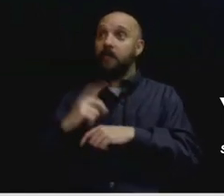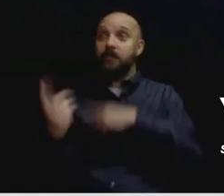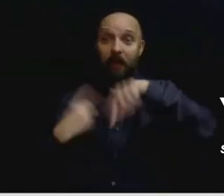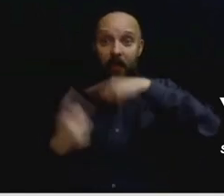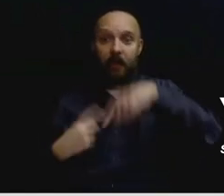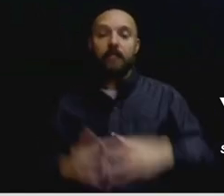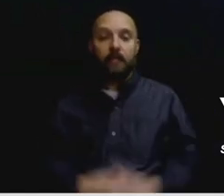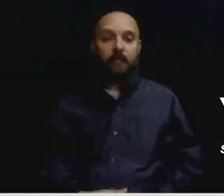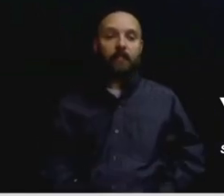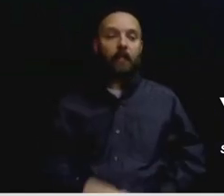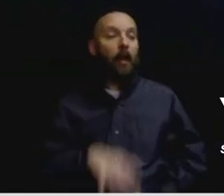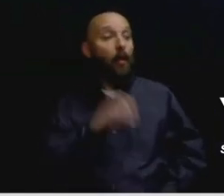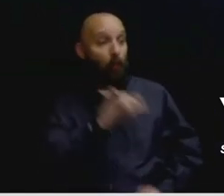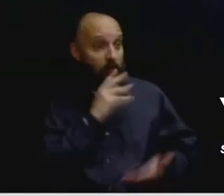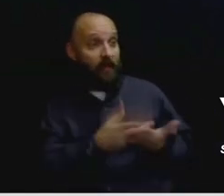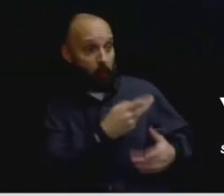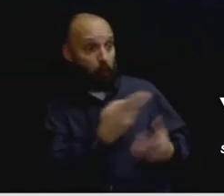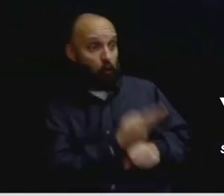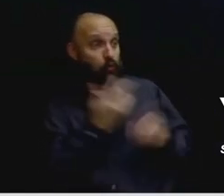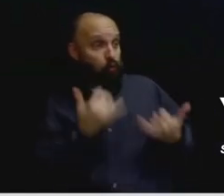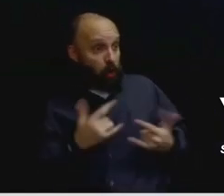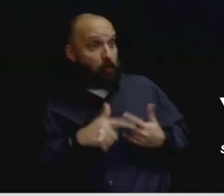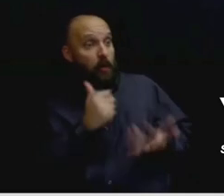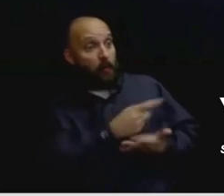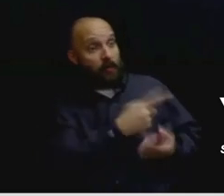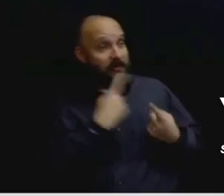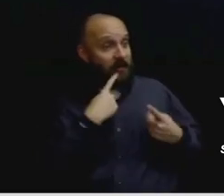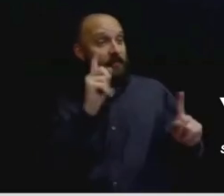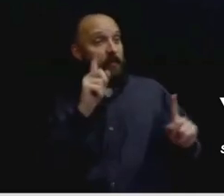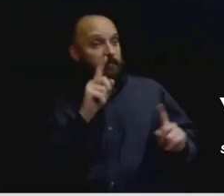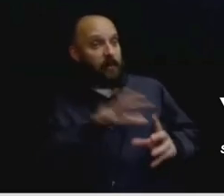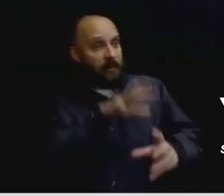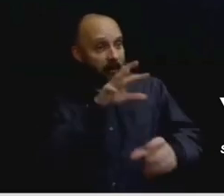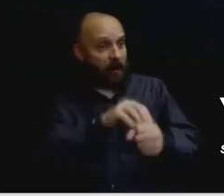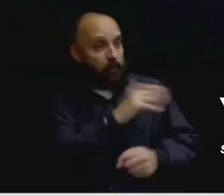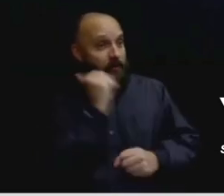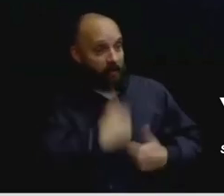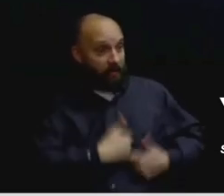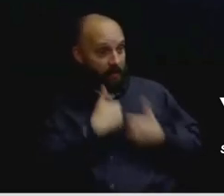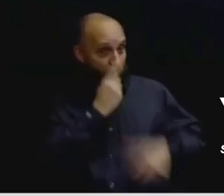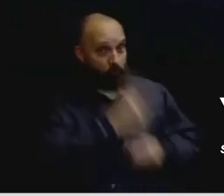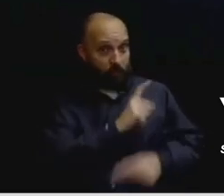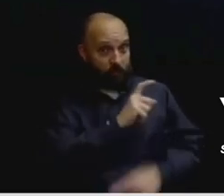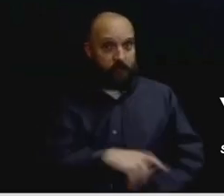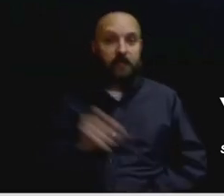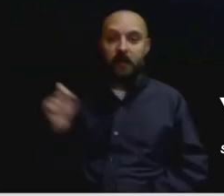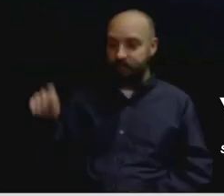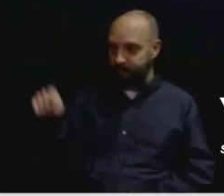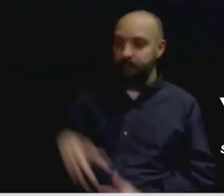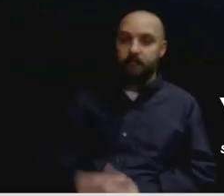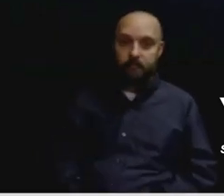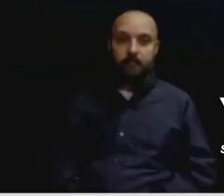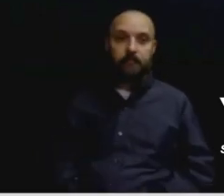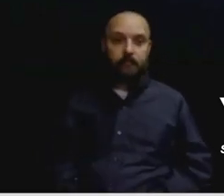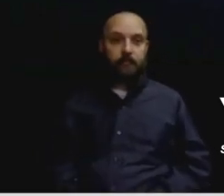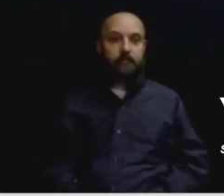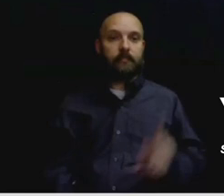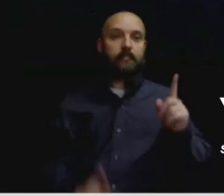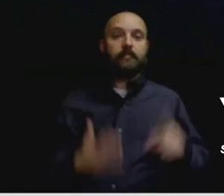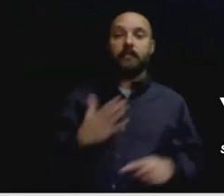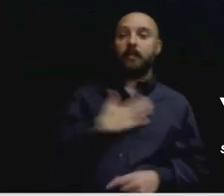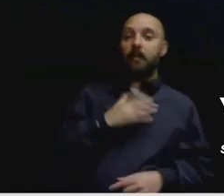And those are the things that you use currently to help you successfully engage in your daily life. Is that right? Yes. So my sensory